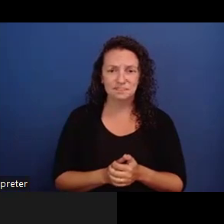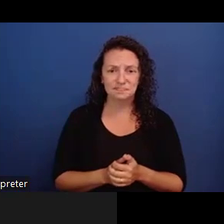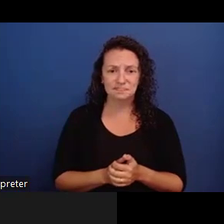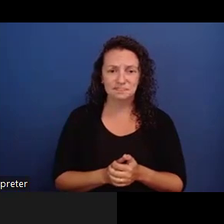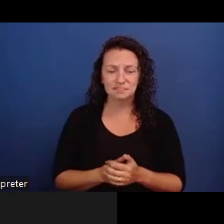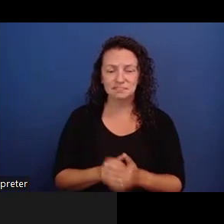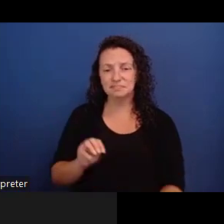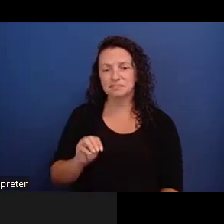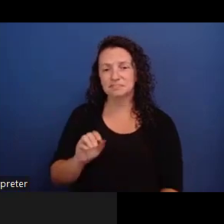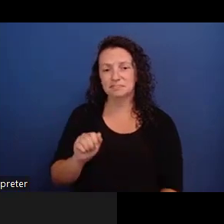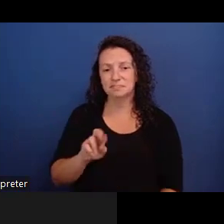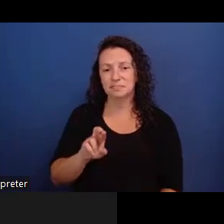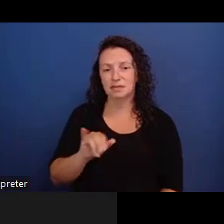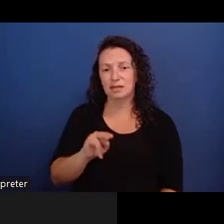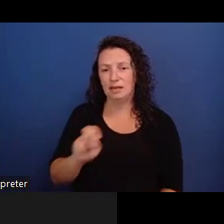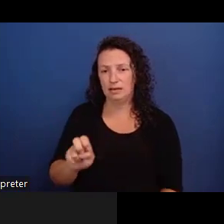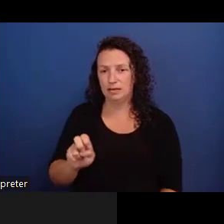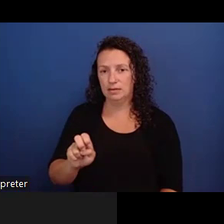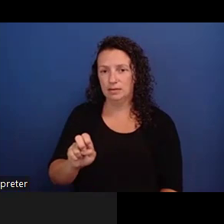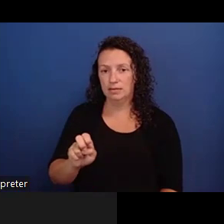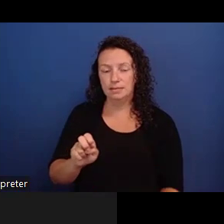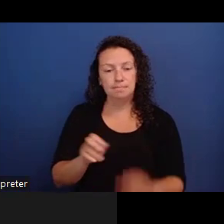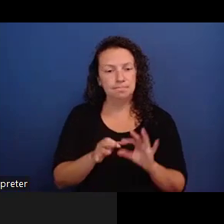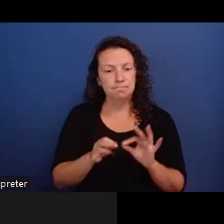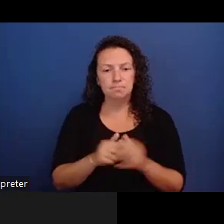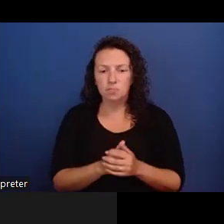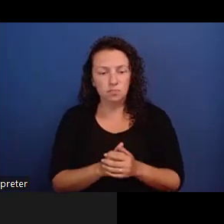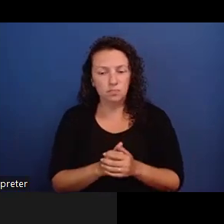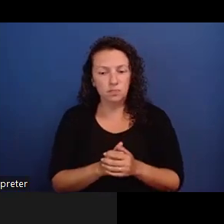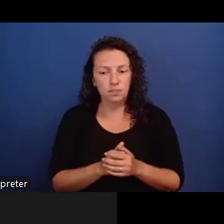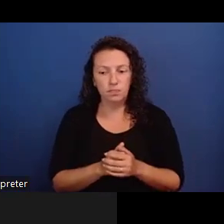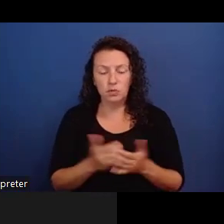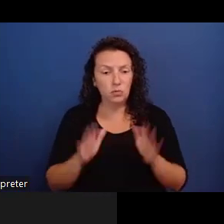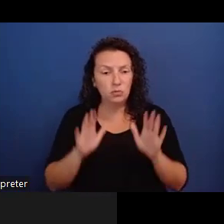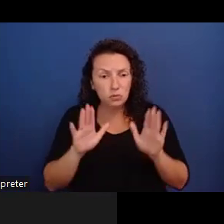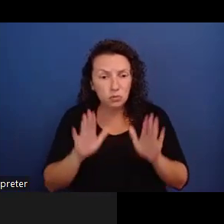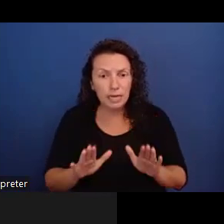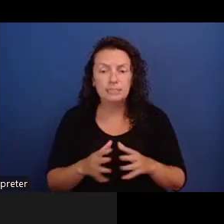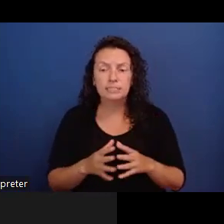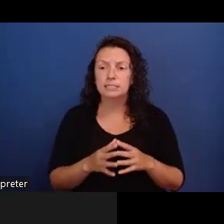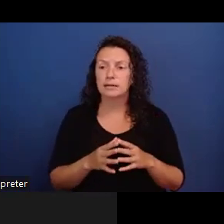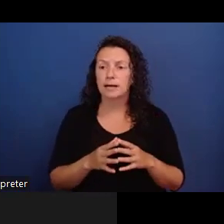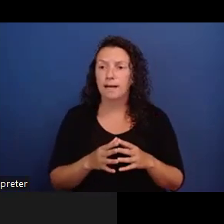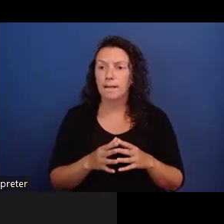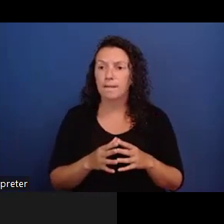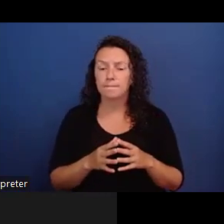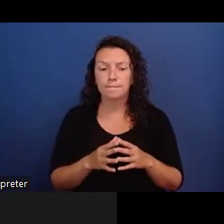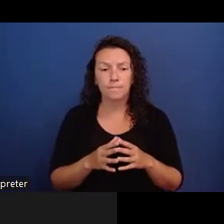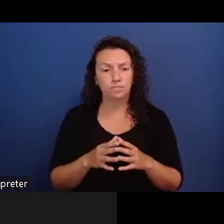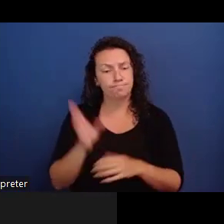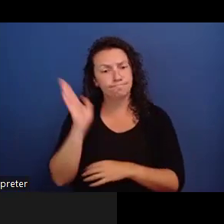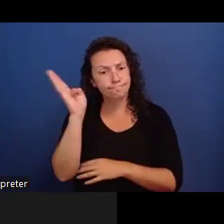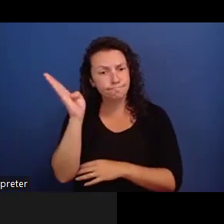good. Well, it was great, being able to speak to you guys